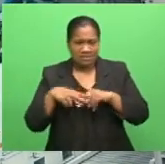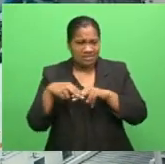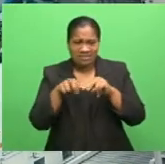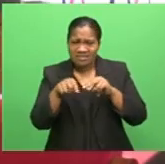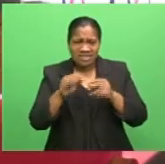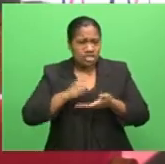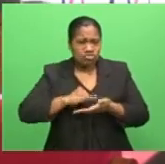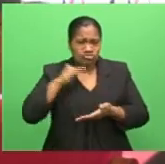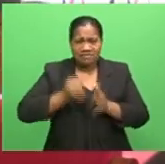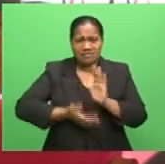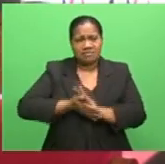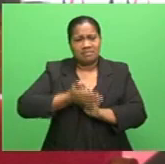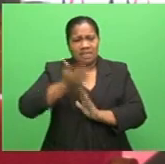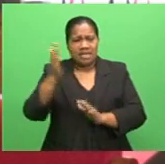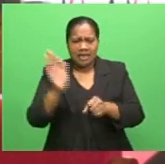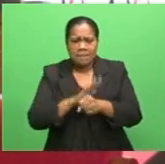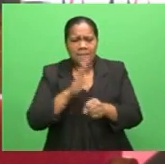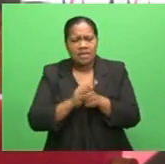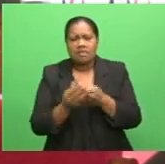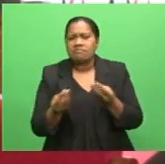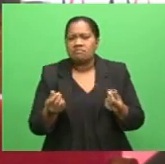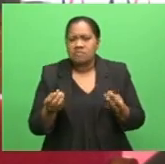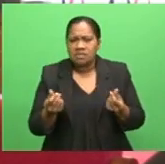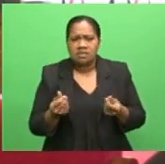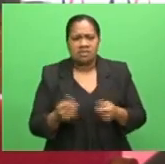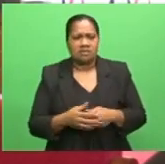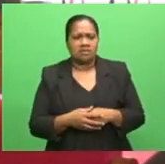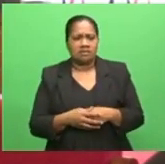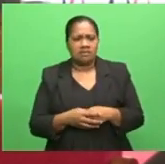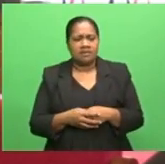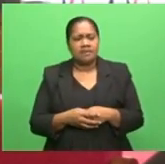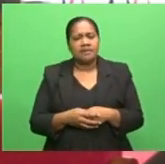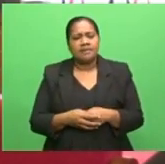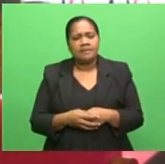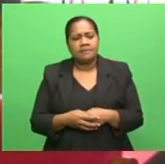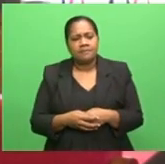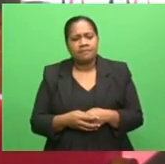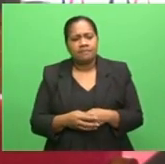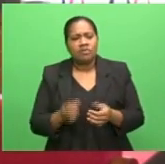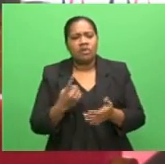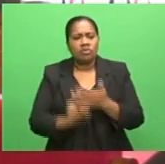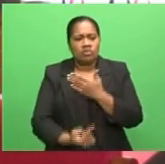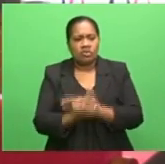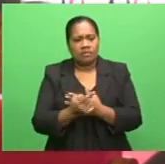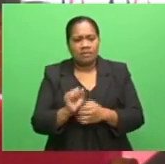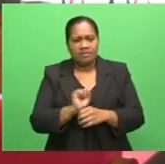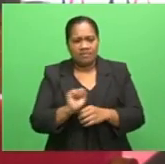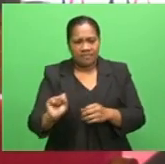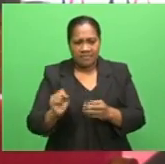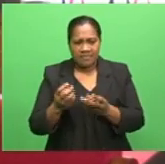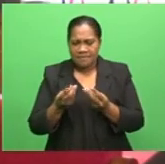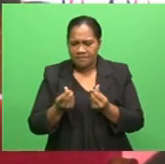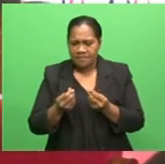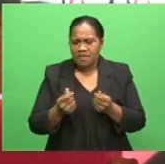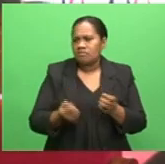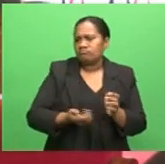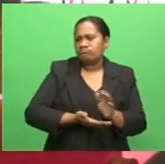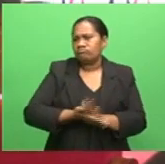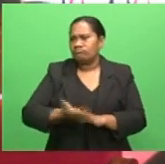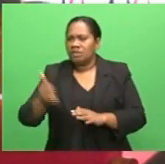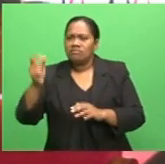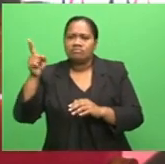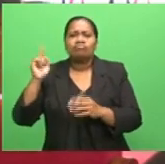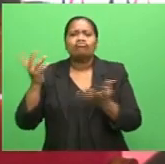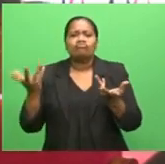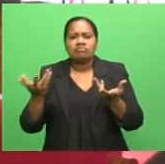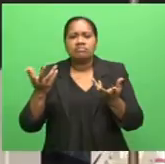make money and they repatriate in money back to their shareholders overseas. I think this thing has